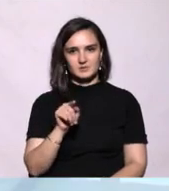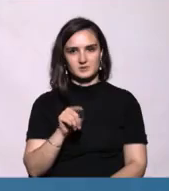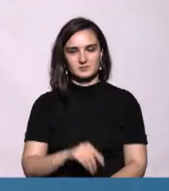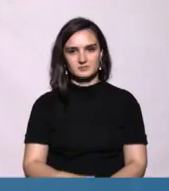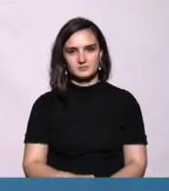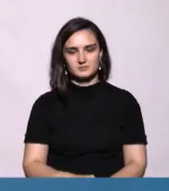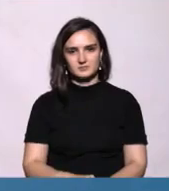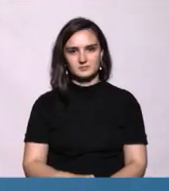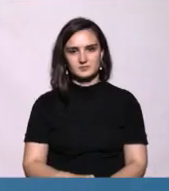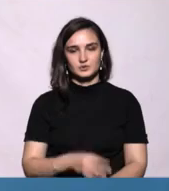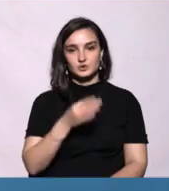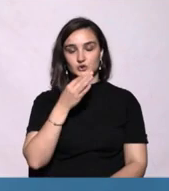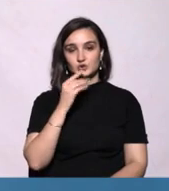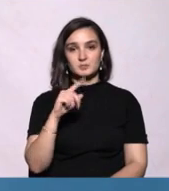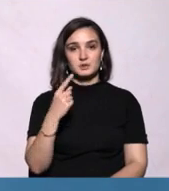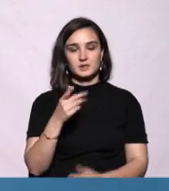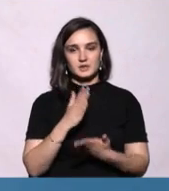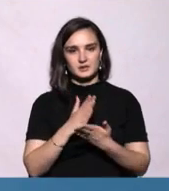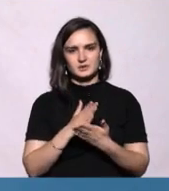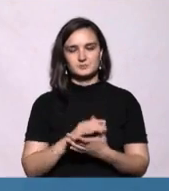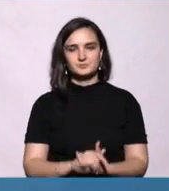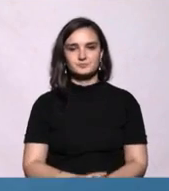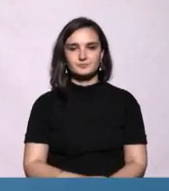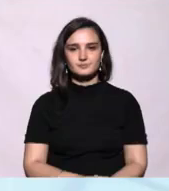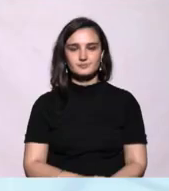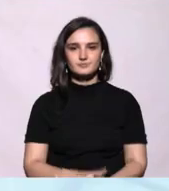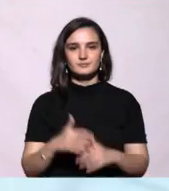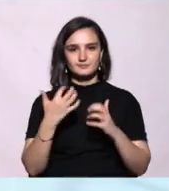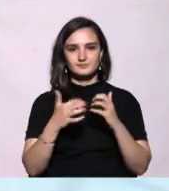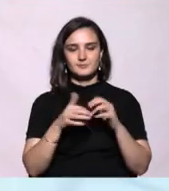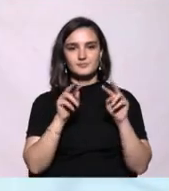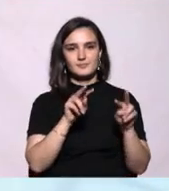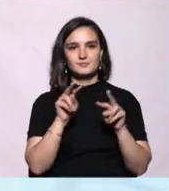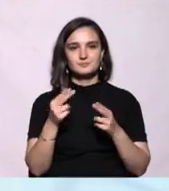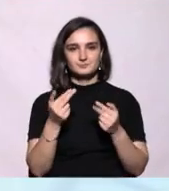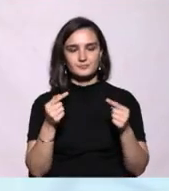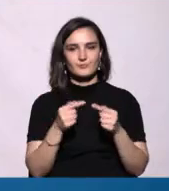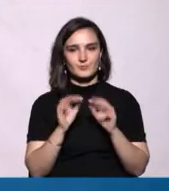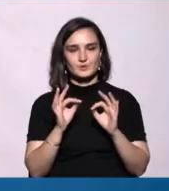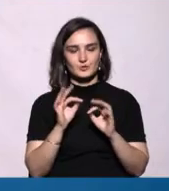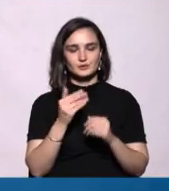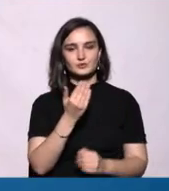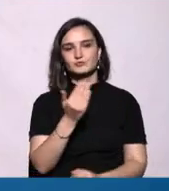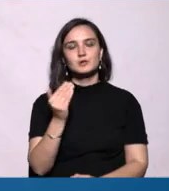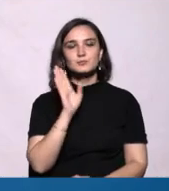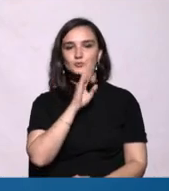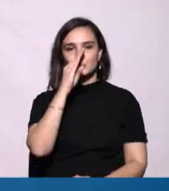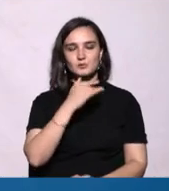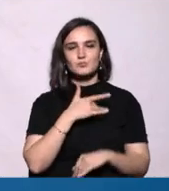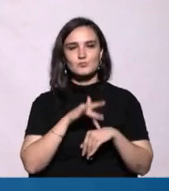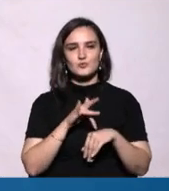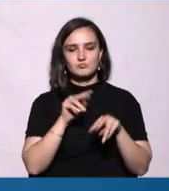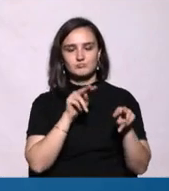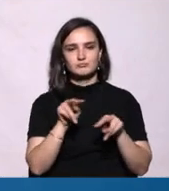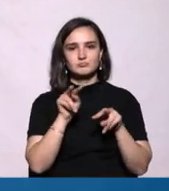And, for the third one? Hmm, it's do gardening. Exactly right. Your parents' favorite